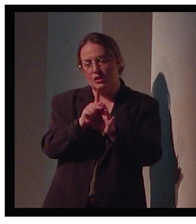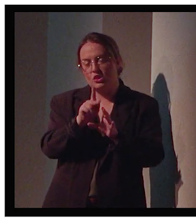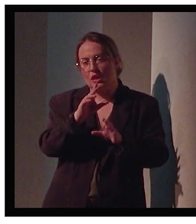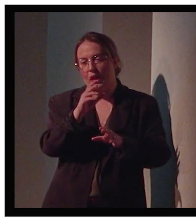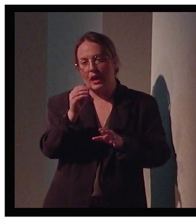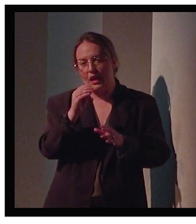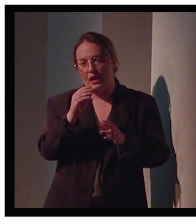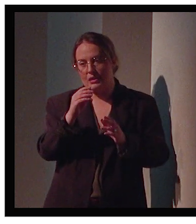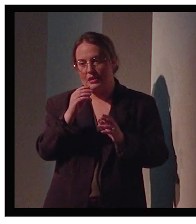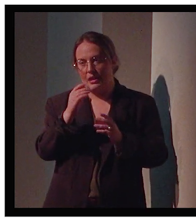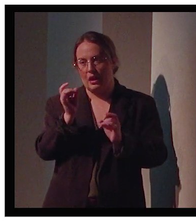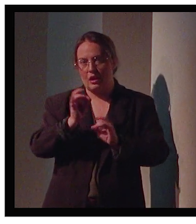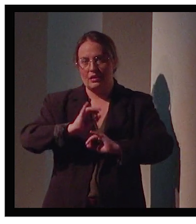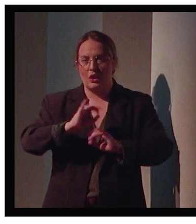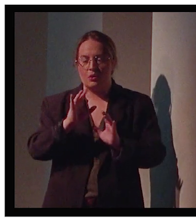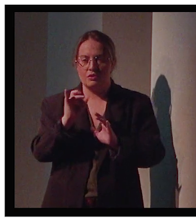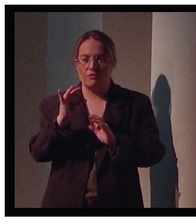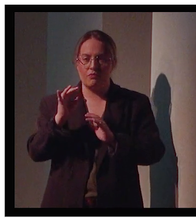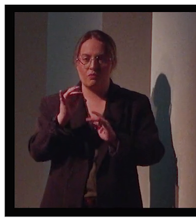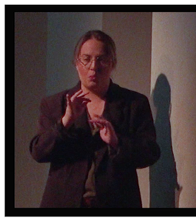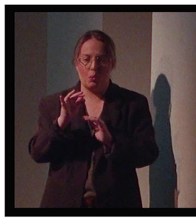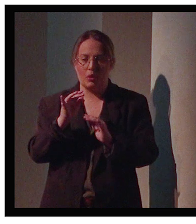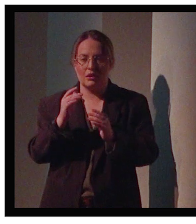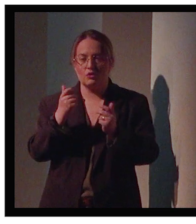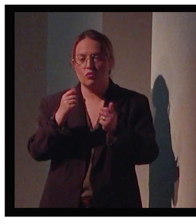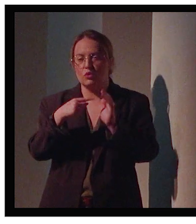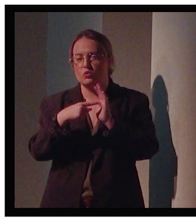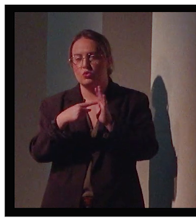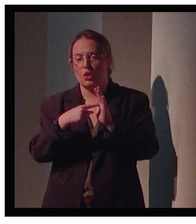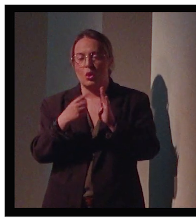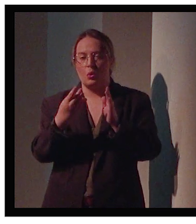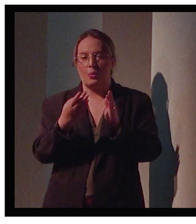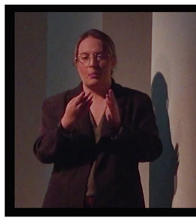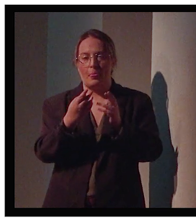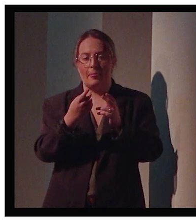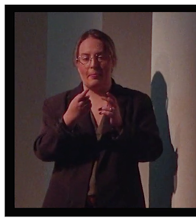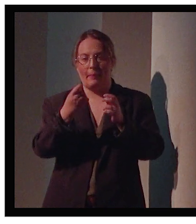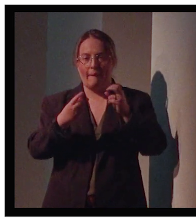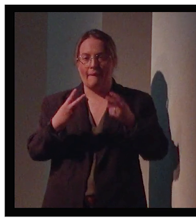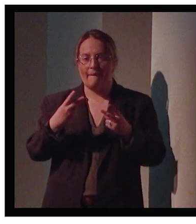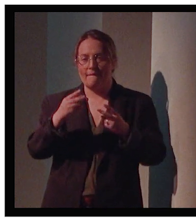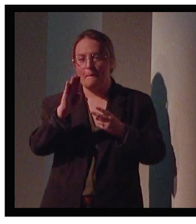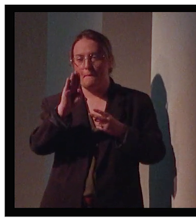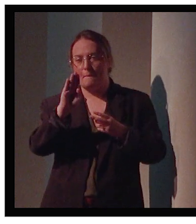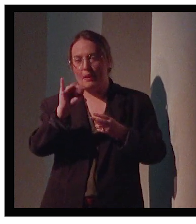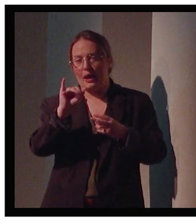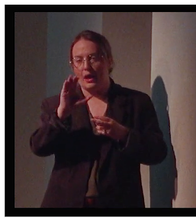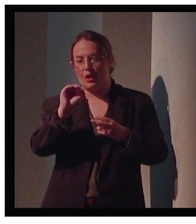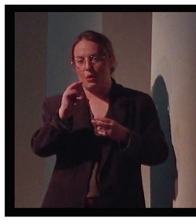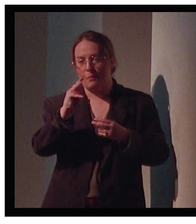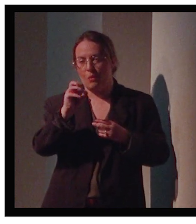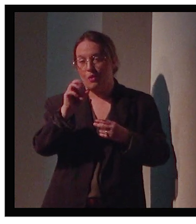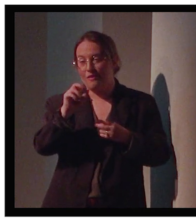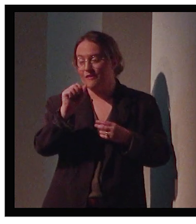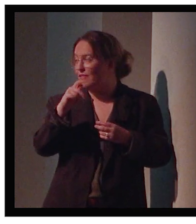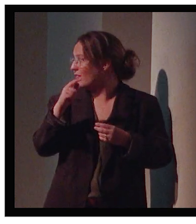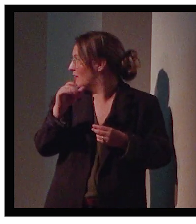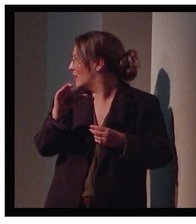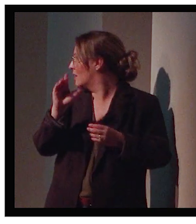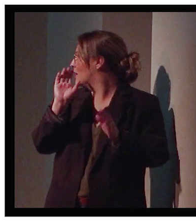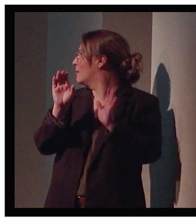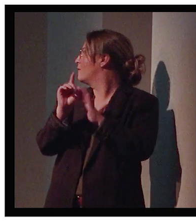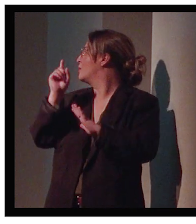surrealism tapped the subconscious mind for biomorphic imagery that is often mysterious and very disquieting, like